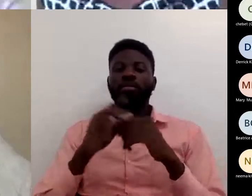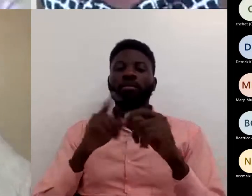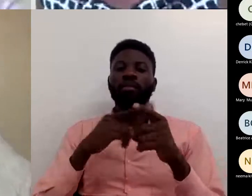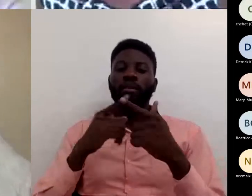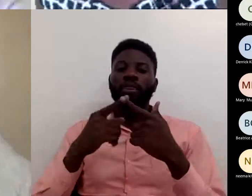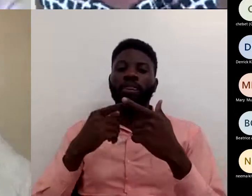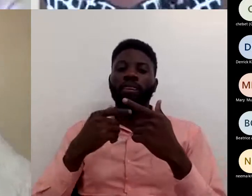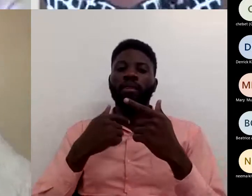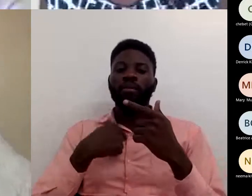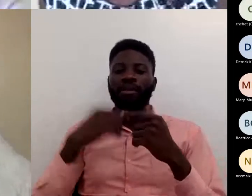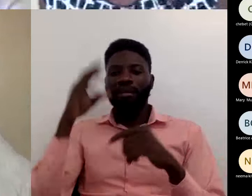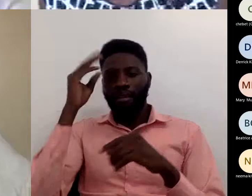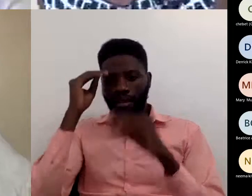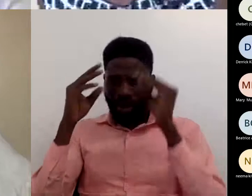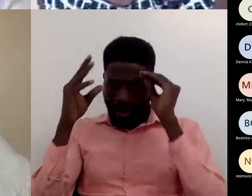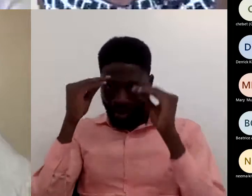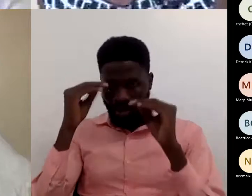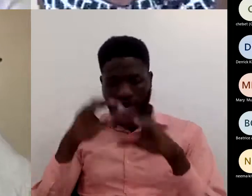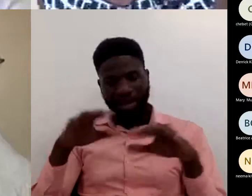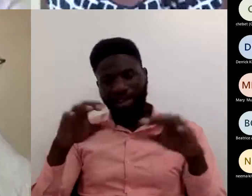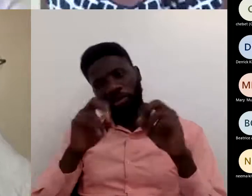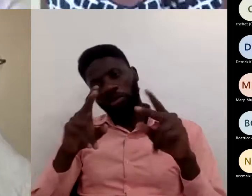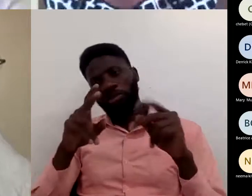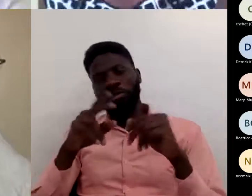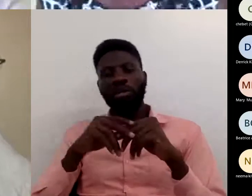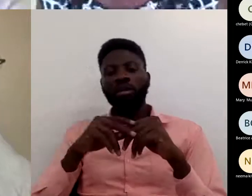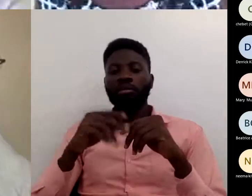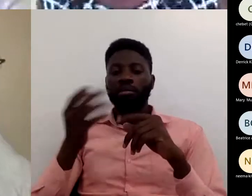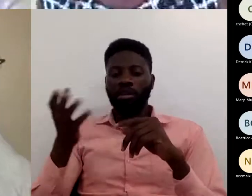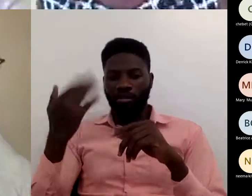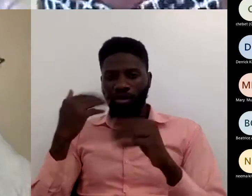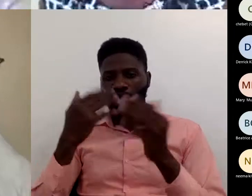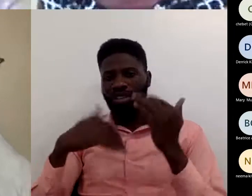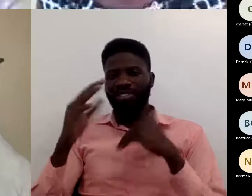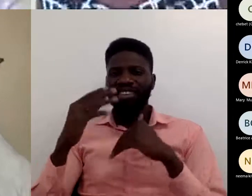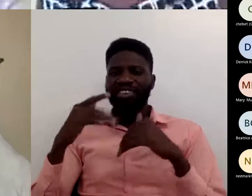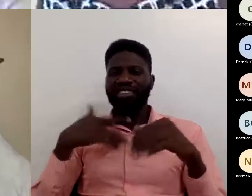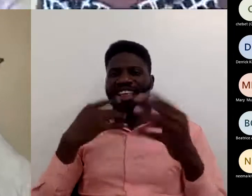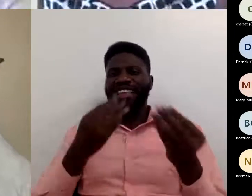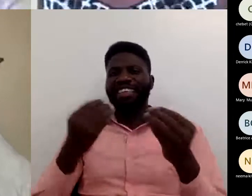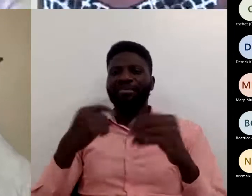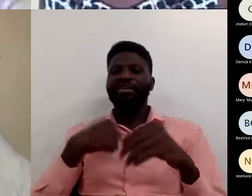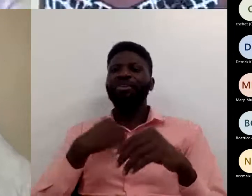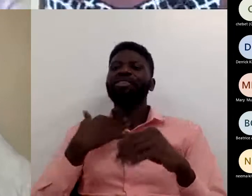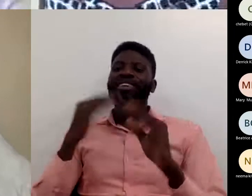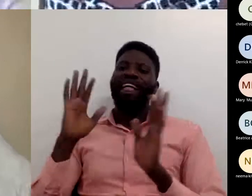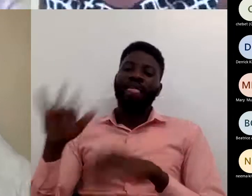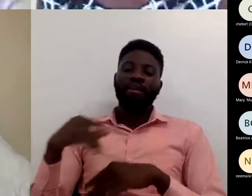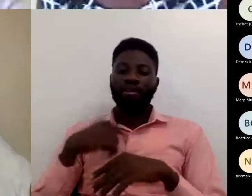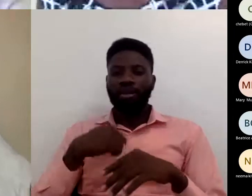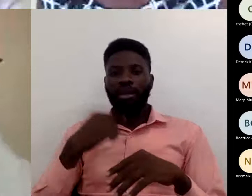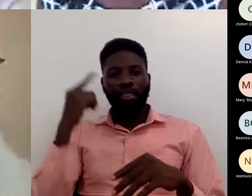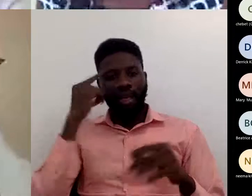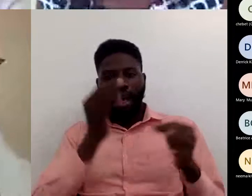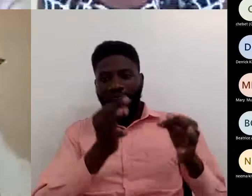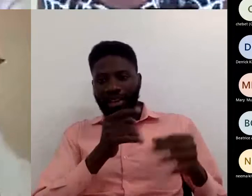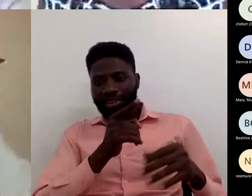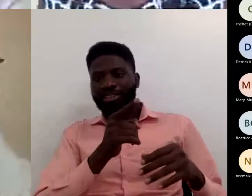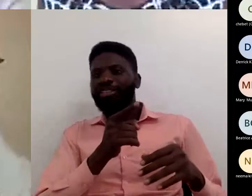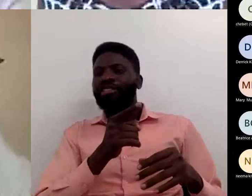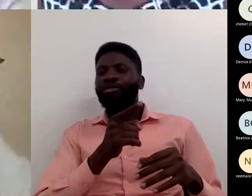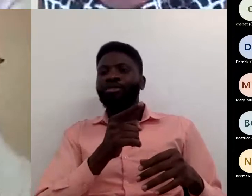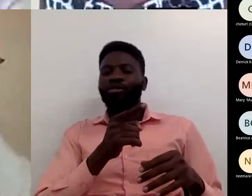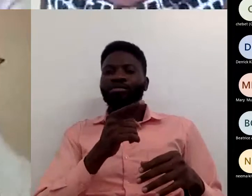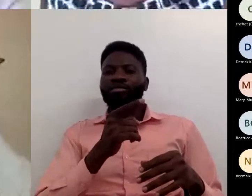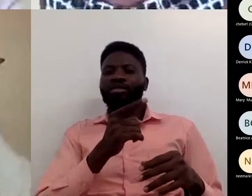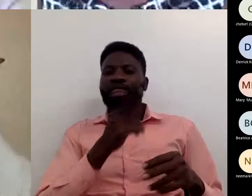stuff about marketing. I said, maybe, okay, it was easy in campus. That's why I didn't want to do it. We thought accounting guys were the hardcore people. Needless